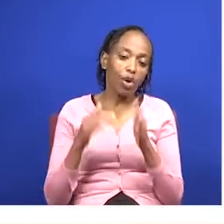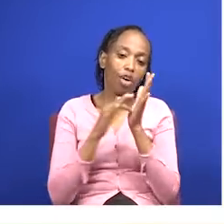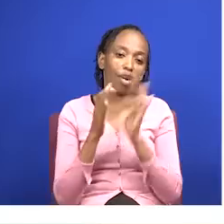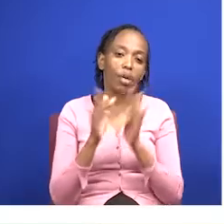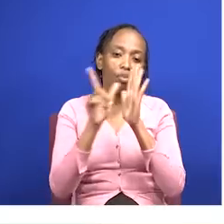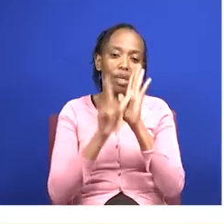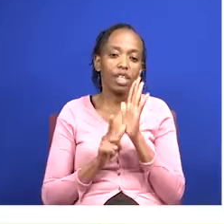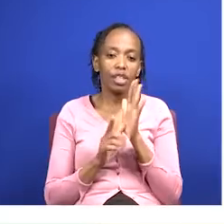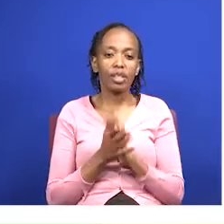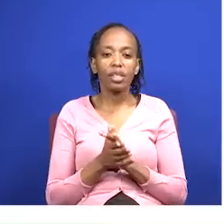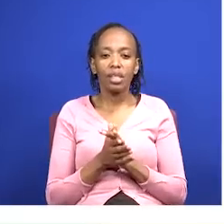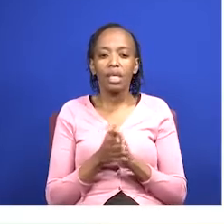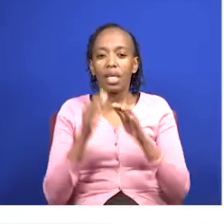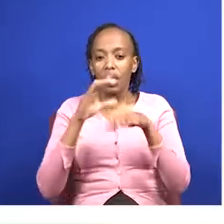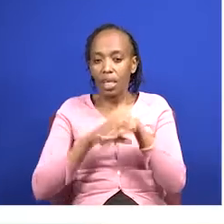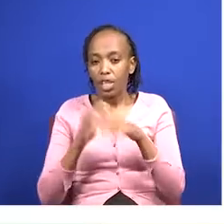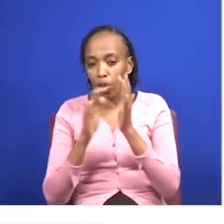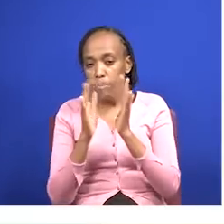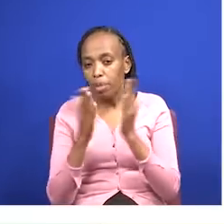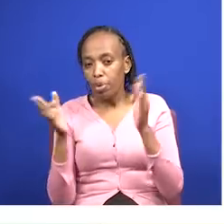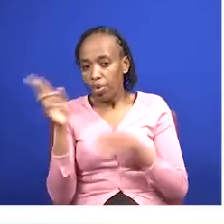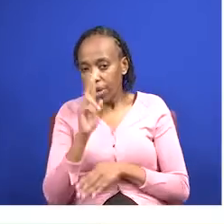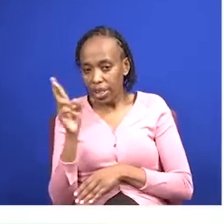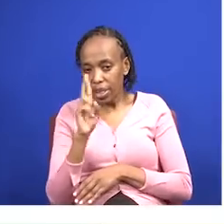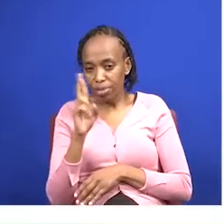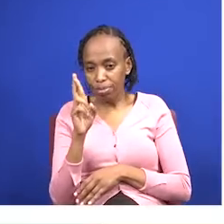have our Bible lesson. Get your Bible ready.